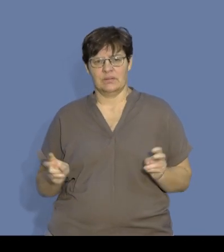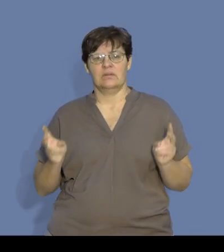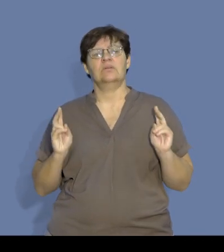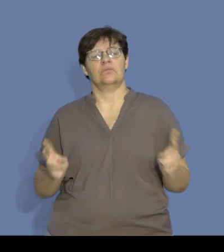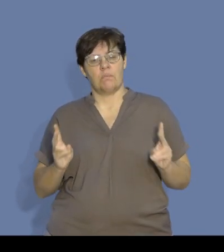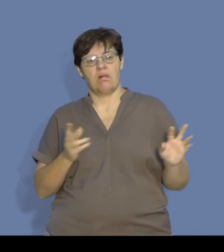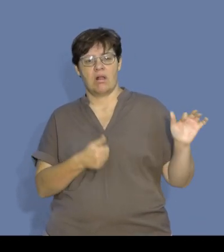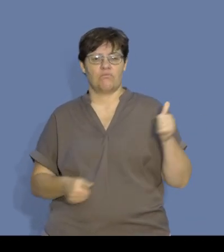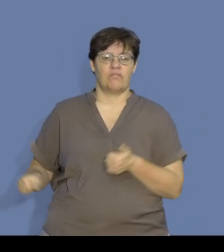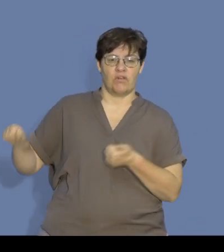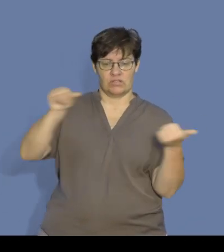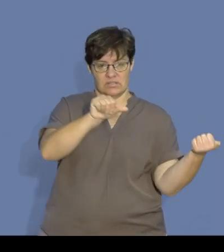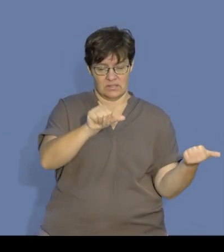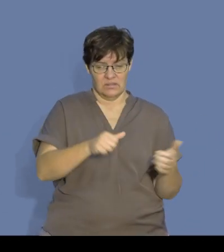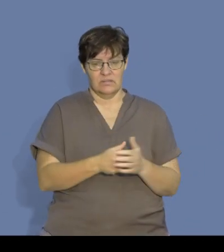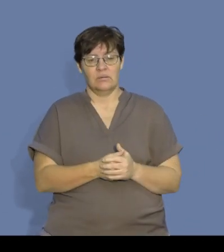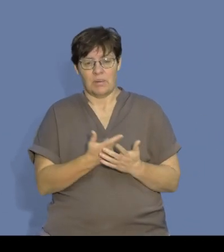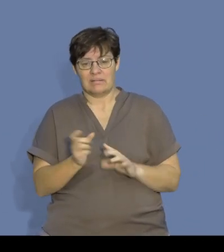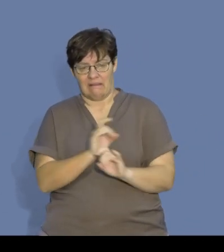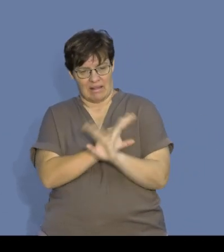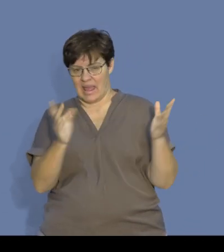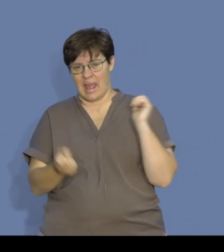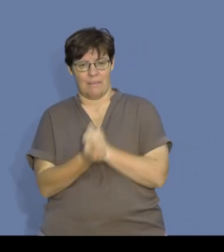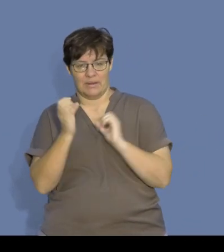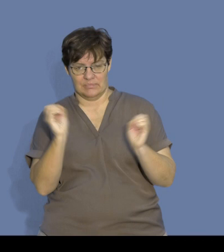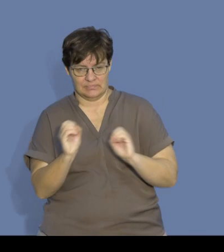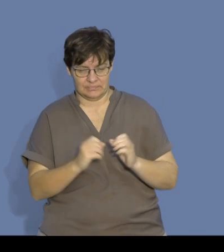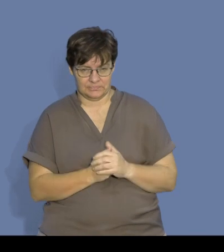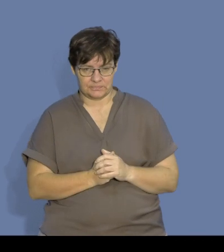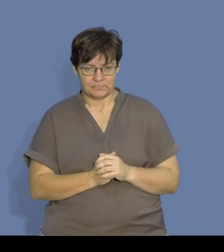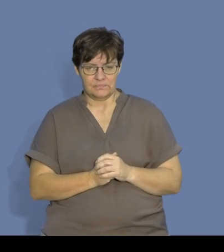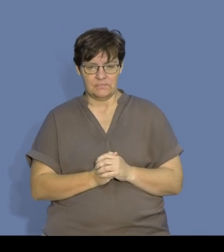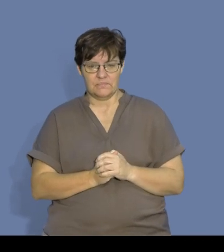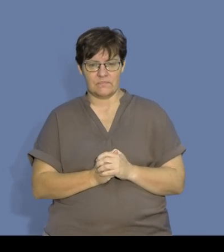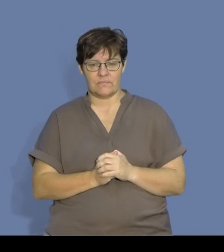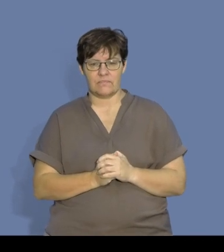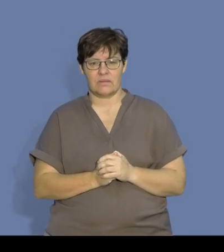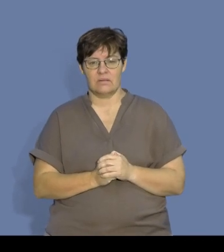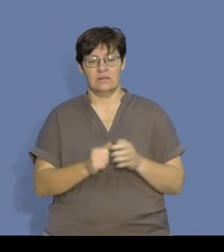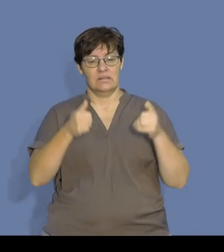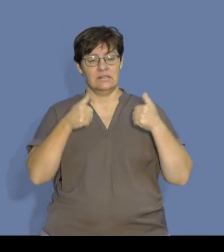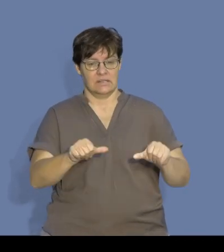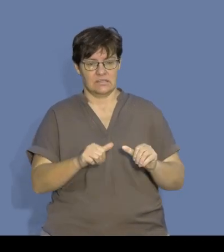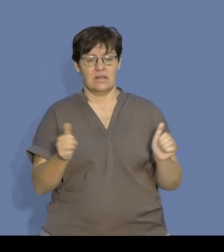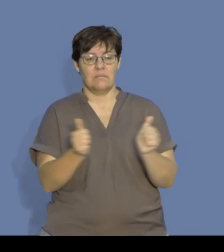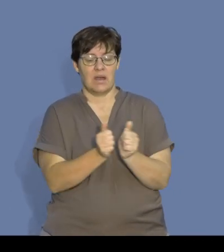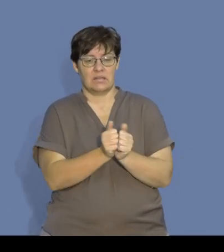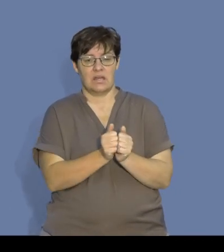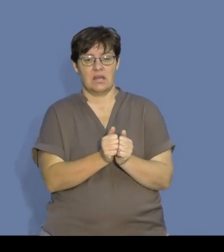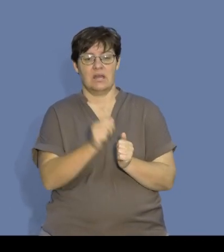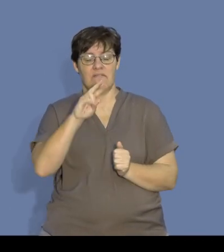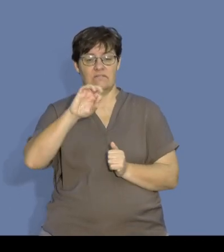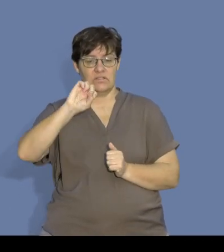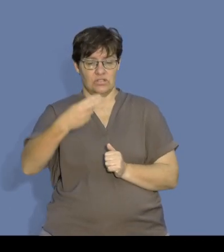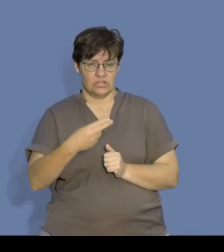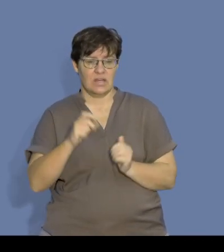is reversed, but clearly this has not happened. Right, next adjustment, partner Vish took